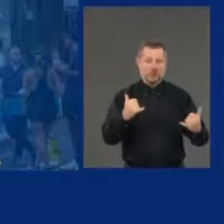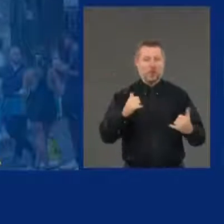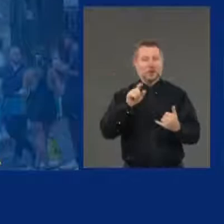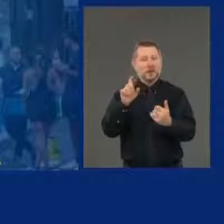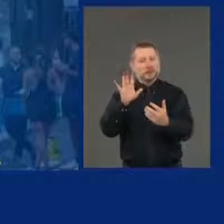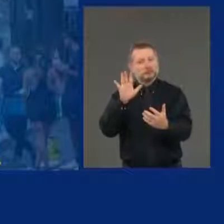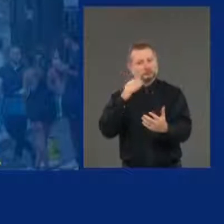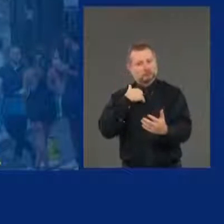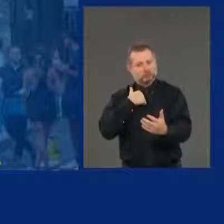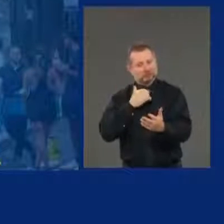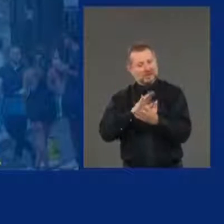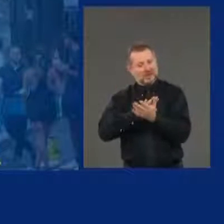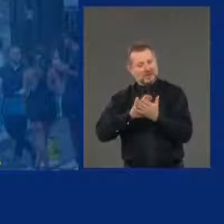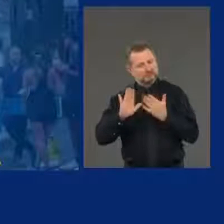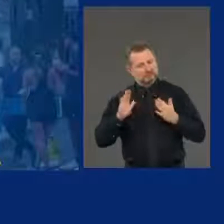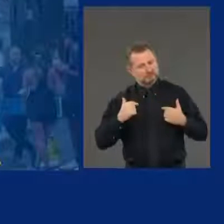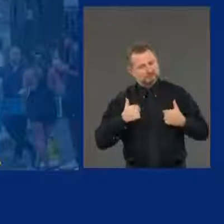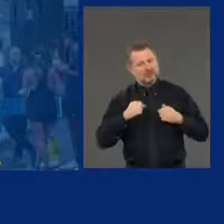way,